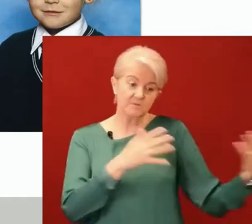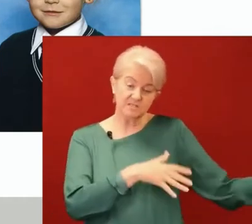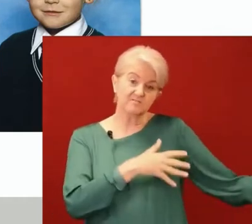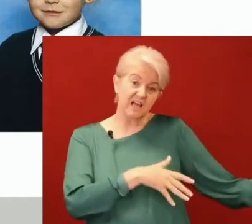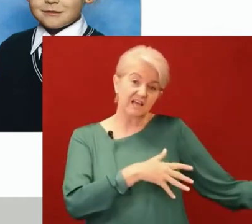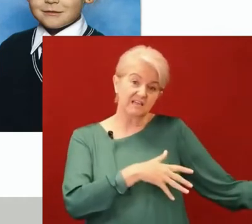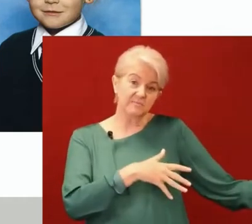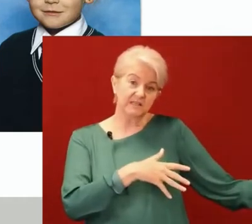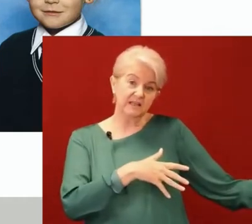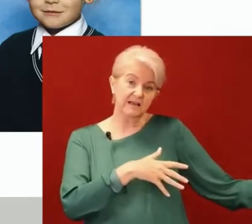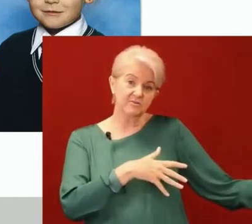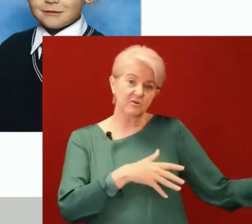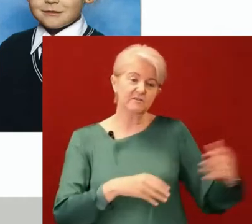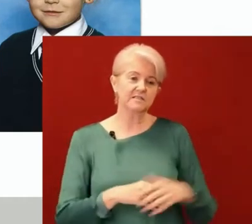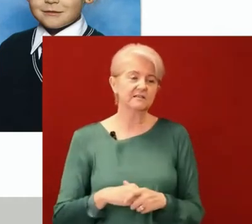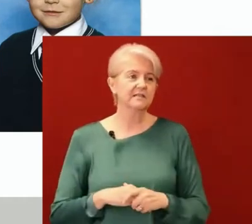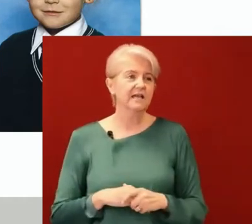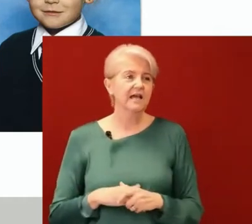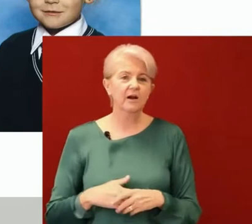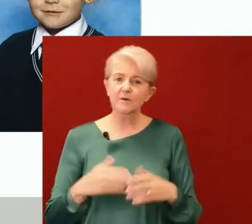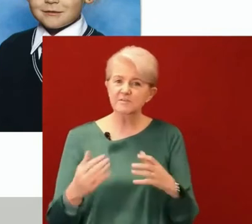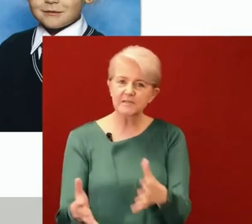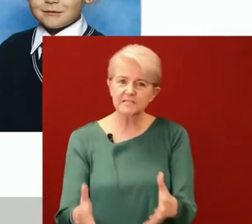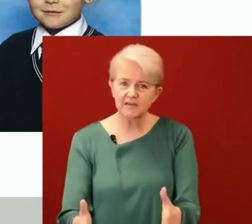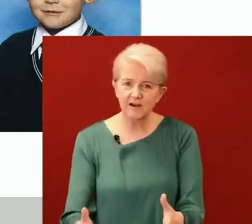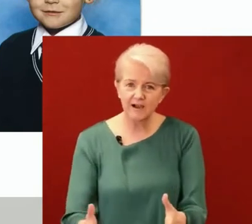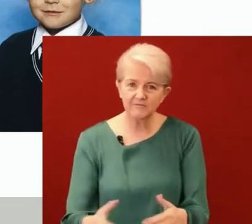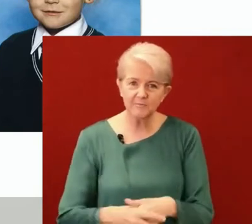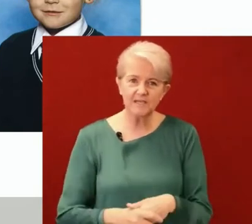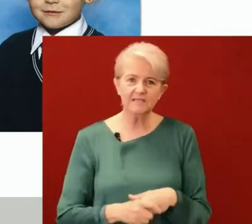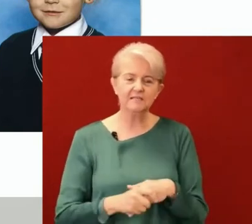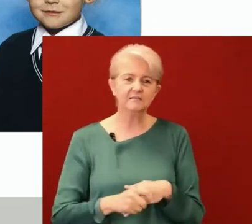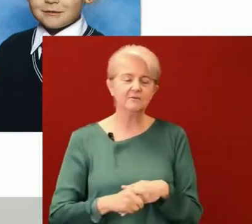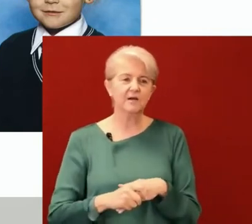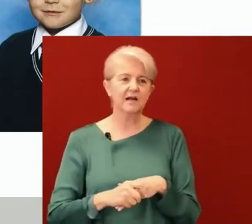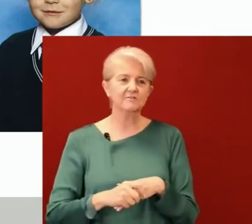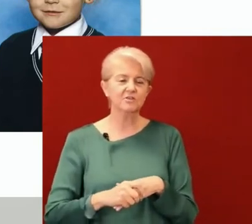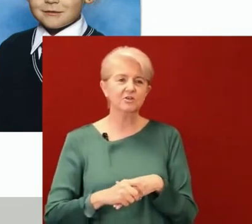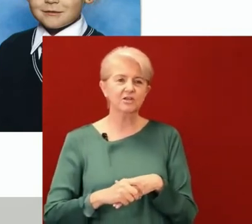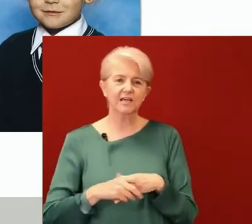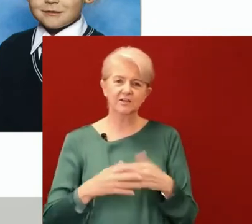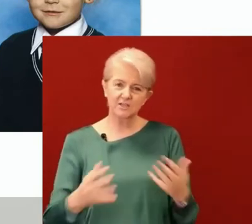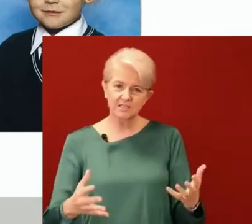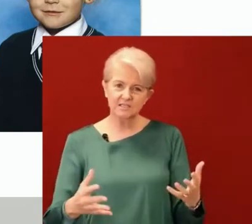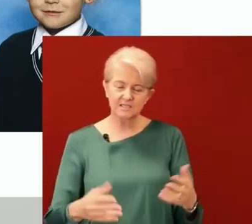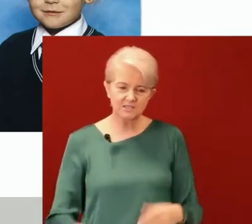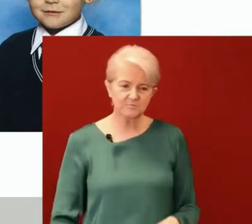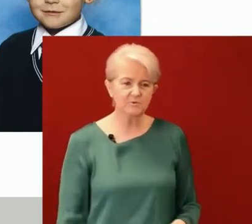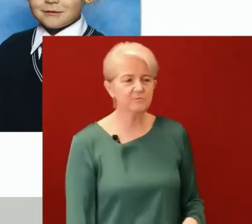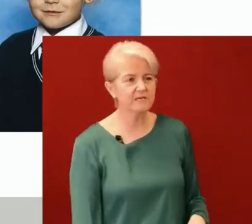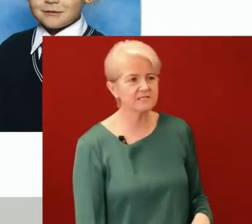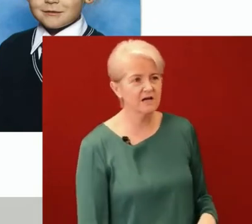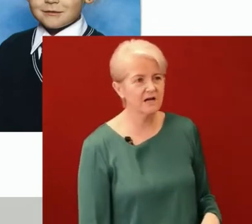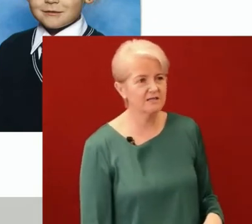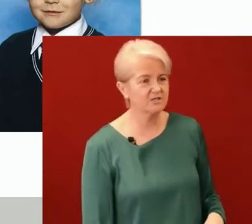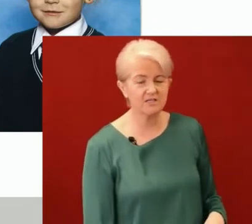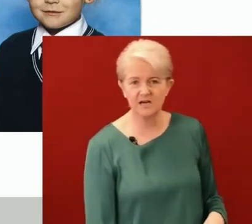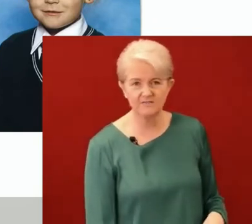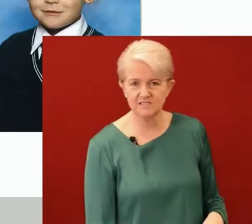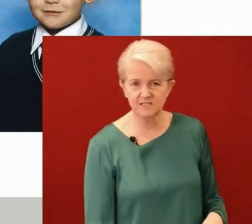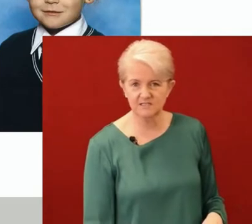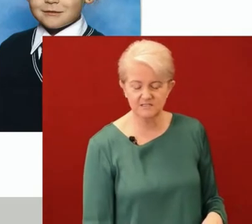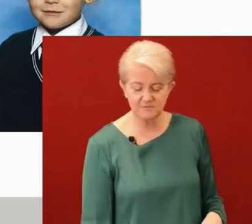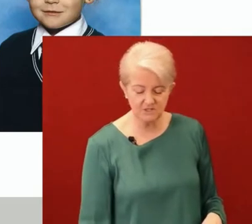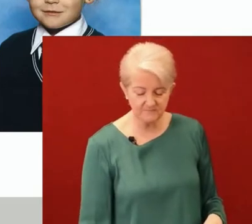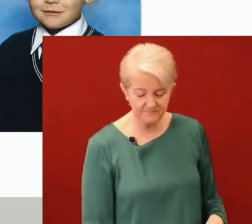And I was still the gay and lesbian liaison officer. And I went to pick Sarah up from kindy one afternoon, and her kindy teacher pulled me aside and she said,